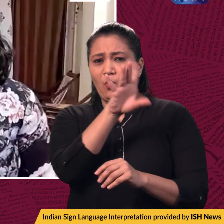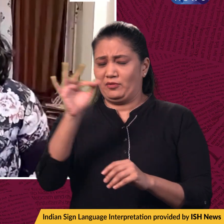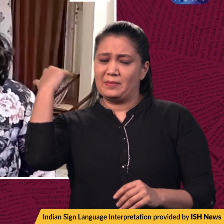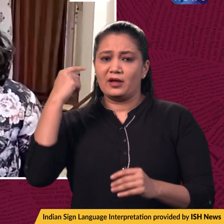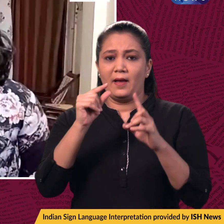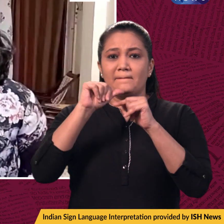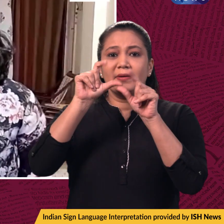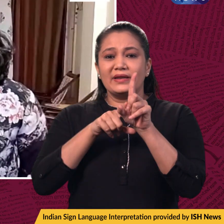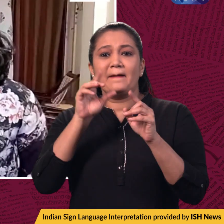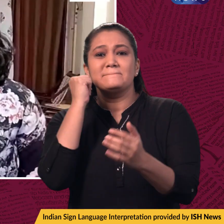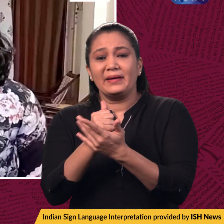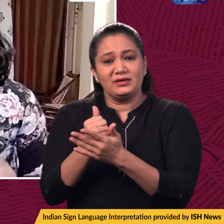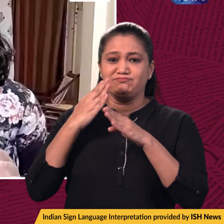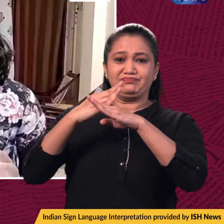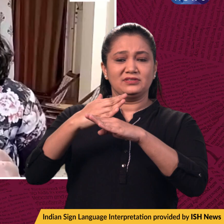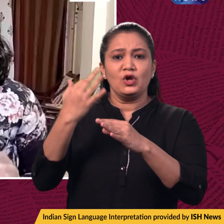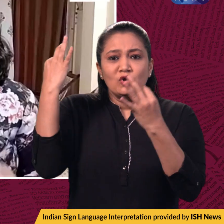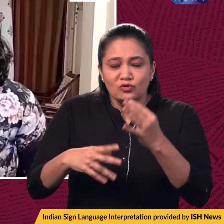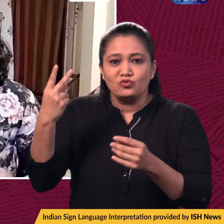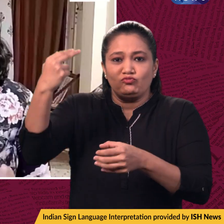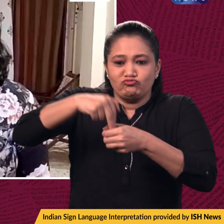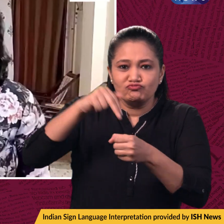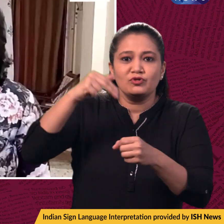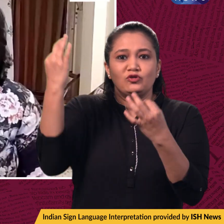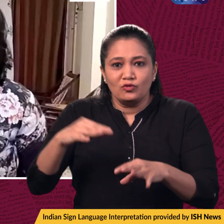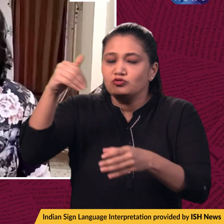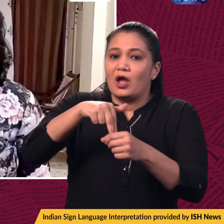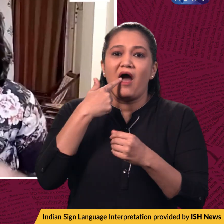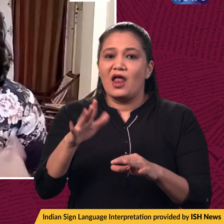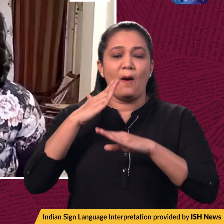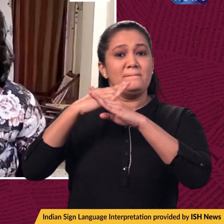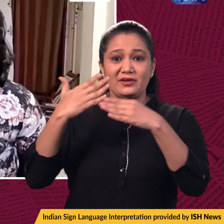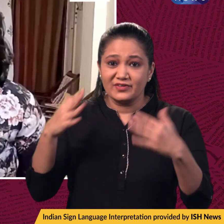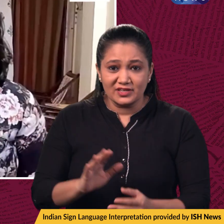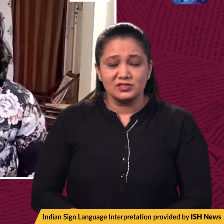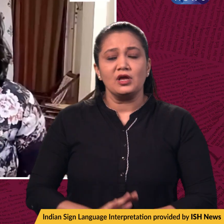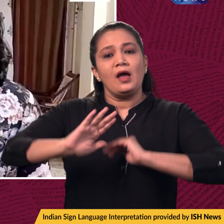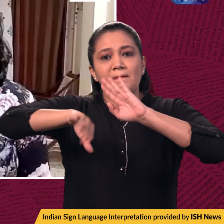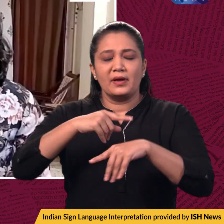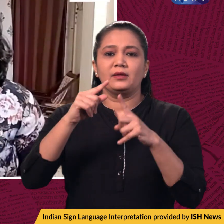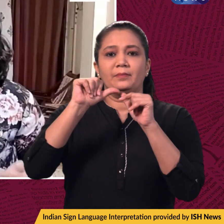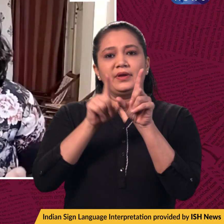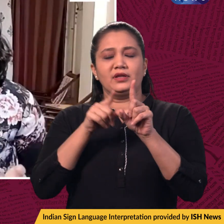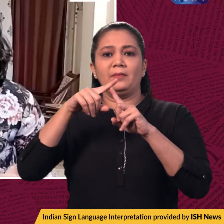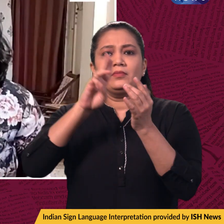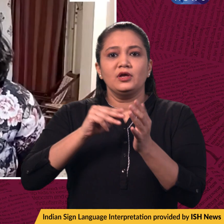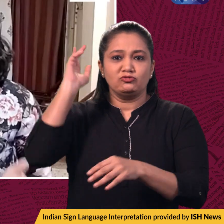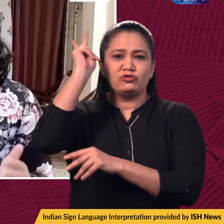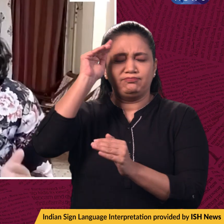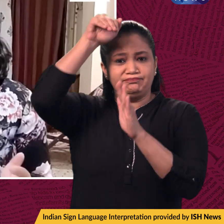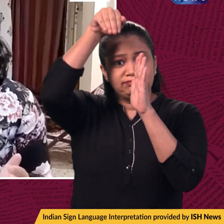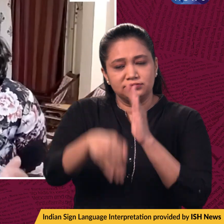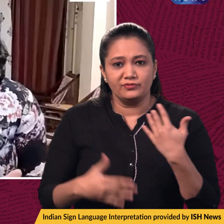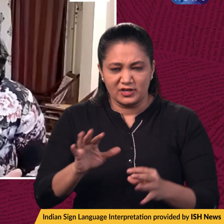banned Paytm Payments Bank from onboarding any new customers, post which Paytm shares also